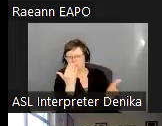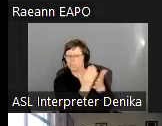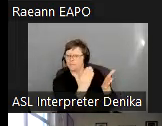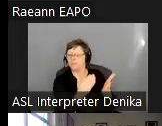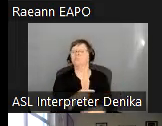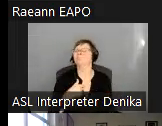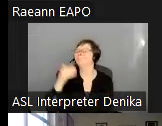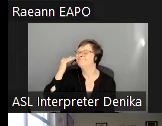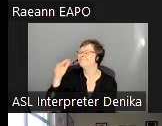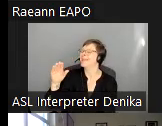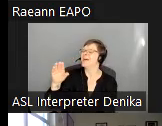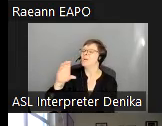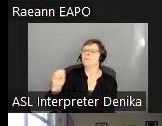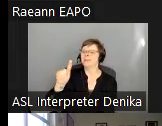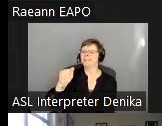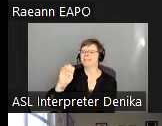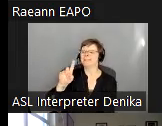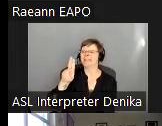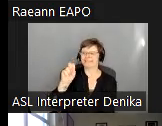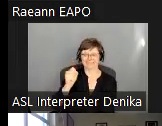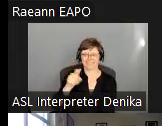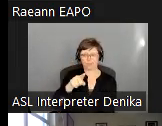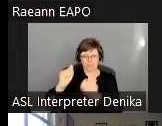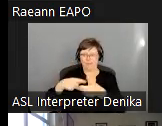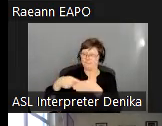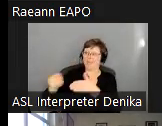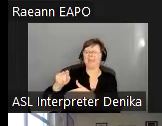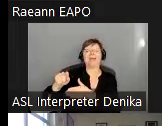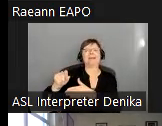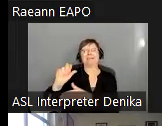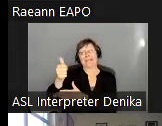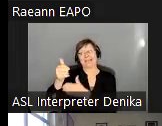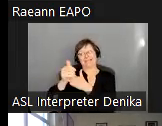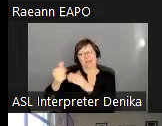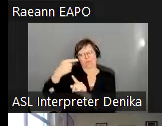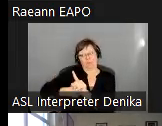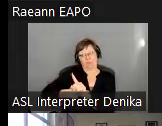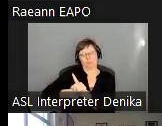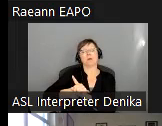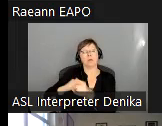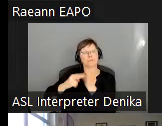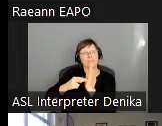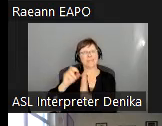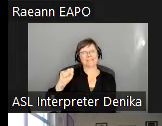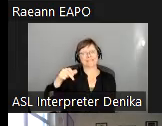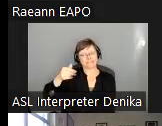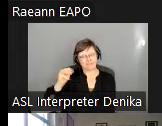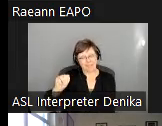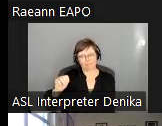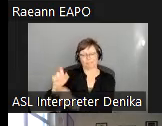TELUS, you can pay $10 extra a month to have anti-fraud, anti-spam sort of abilities.